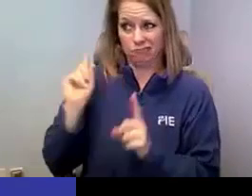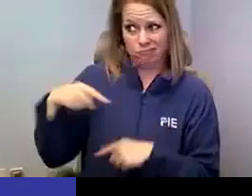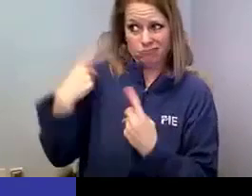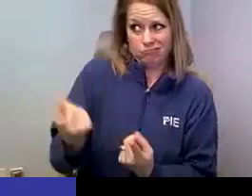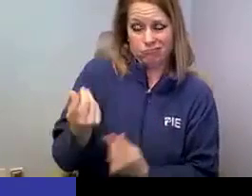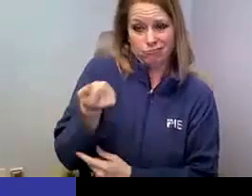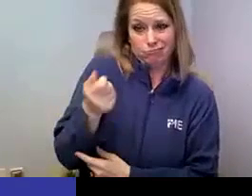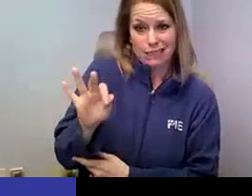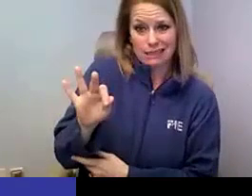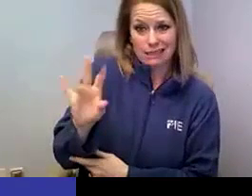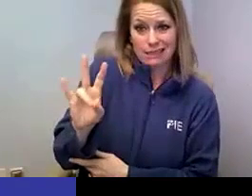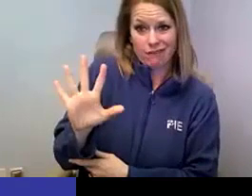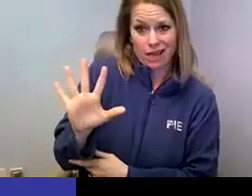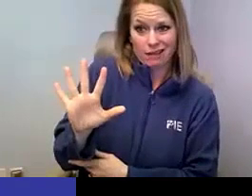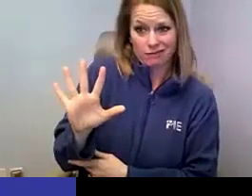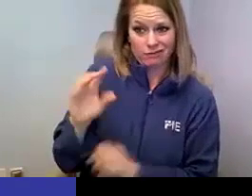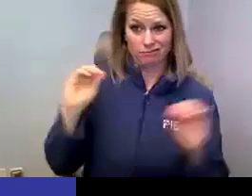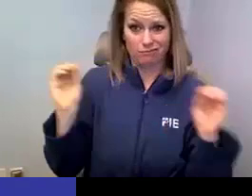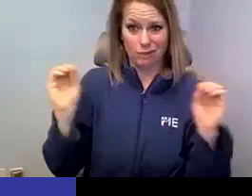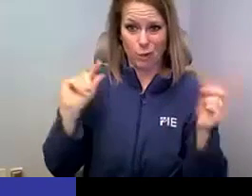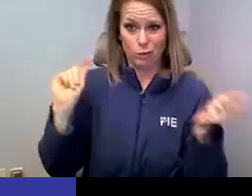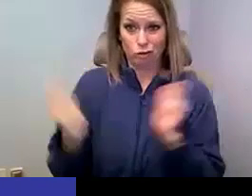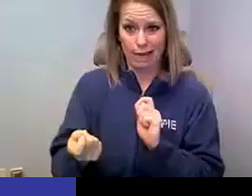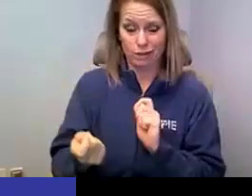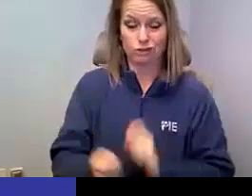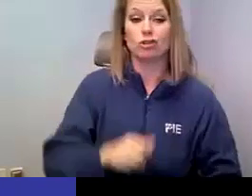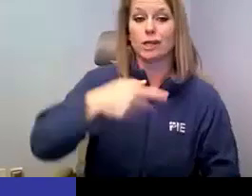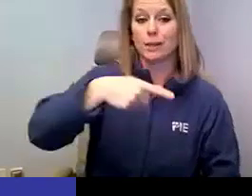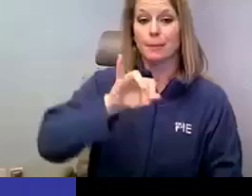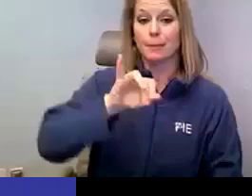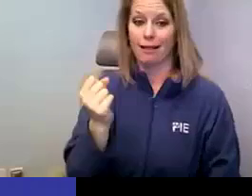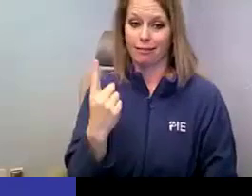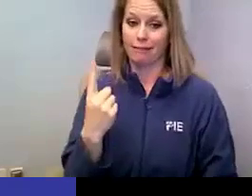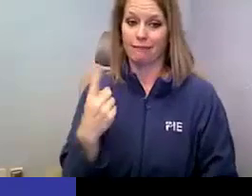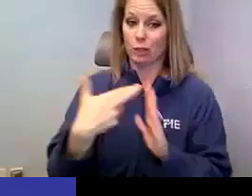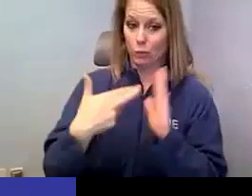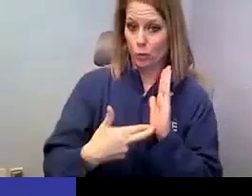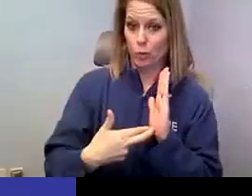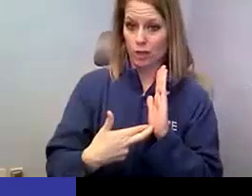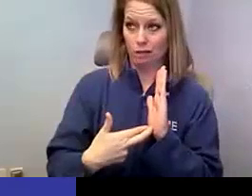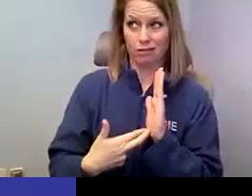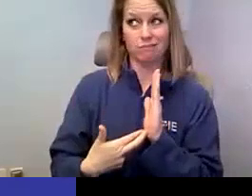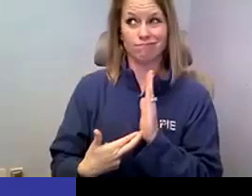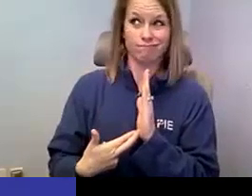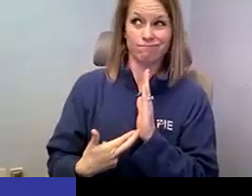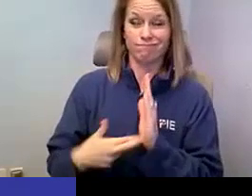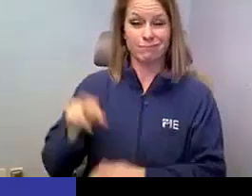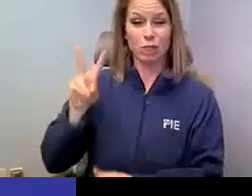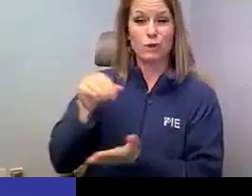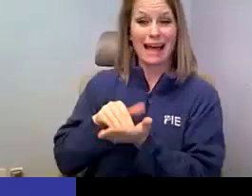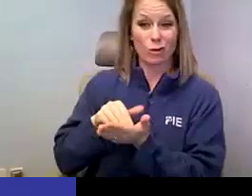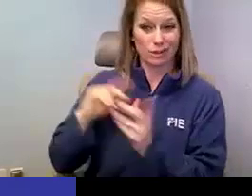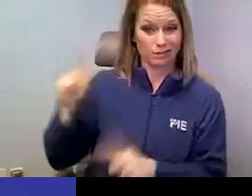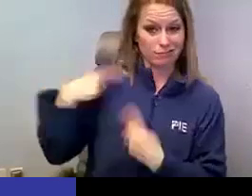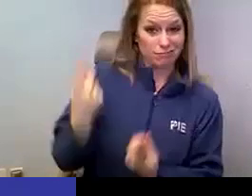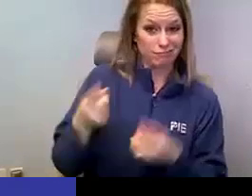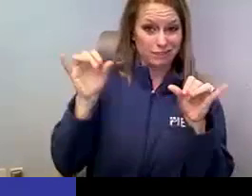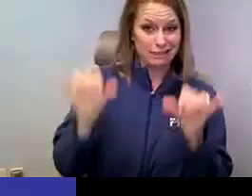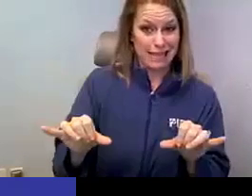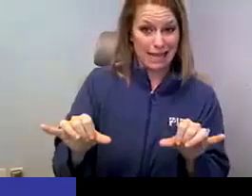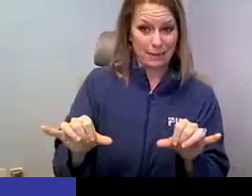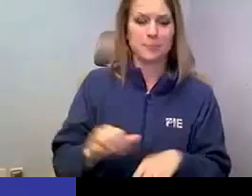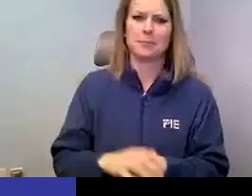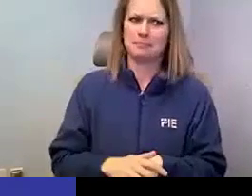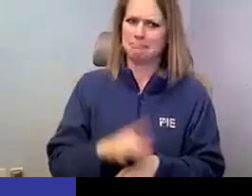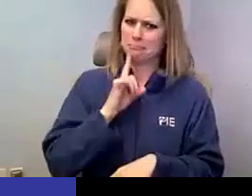1975. Our PI 11 rule in Wisconsin hasn't changed since 2000. So we know we've learned a lot since